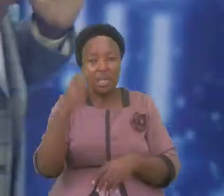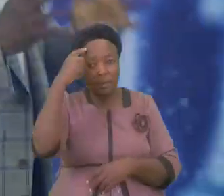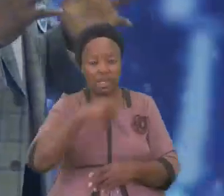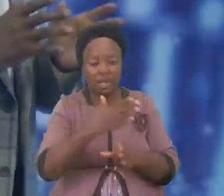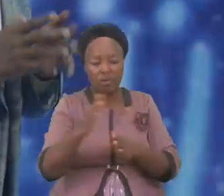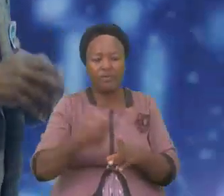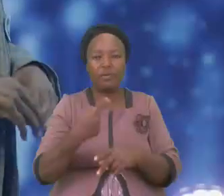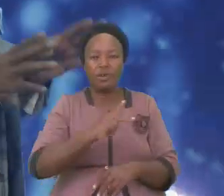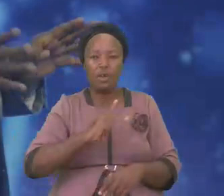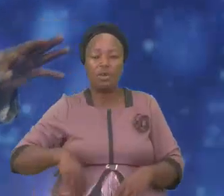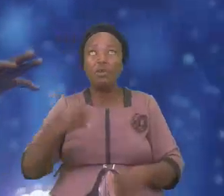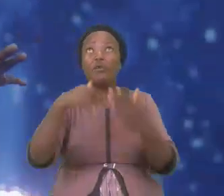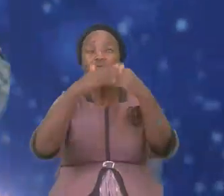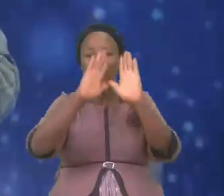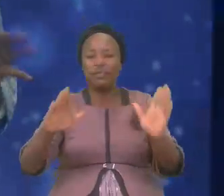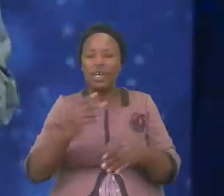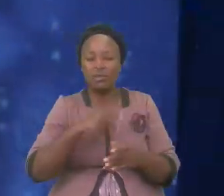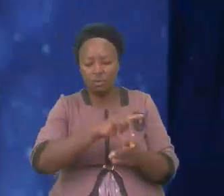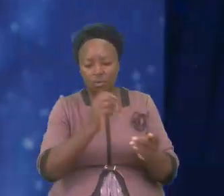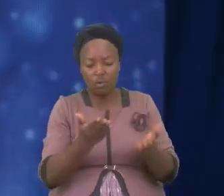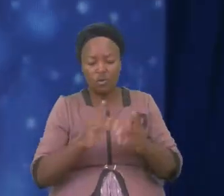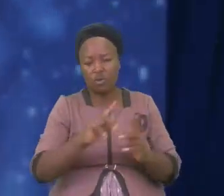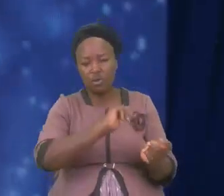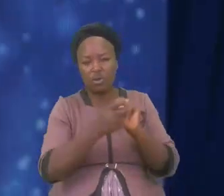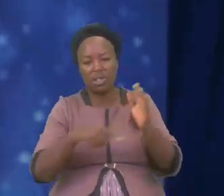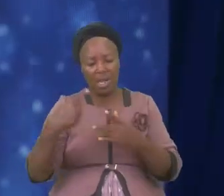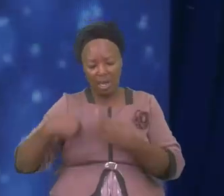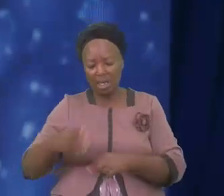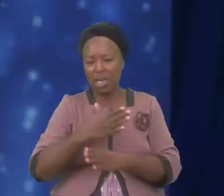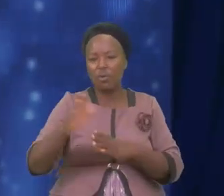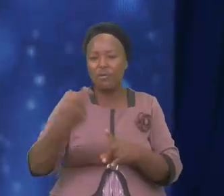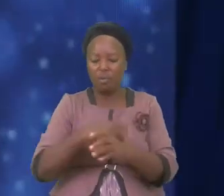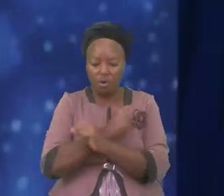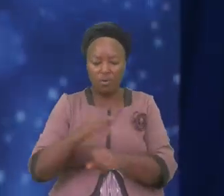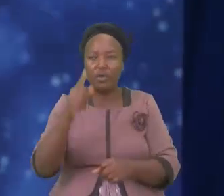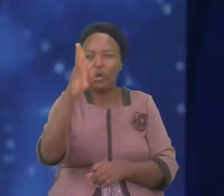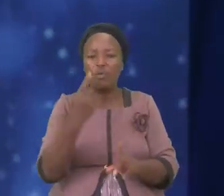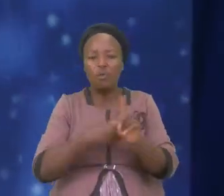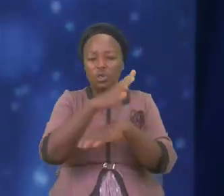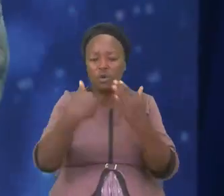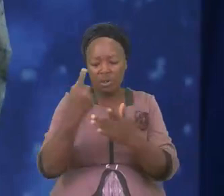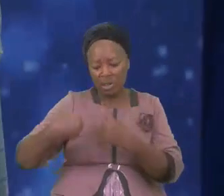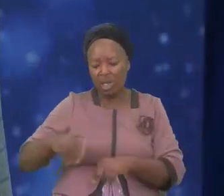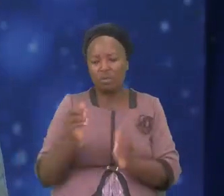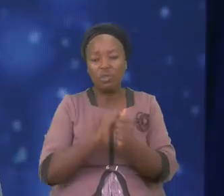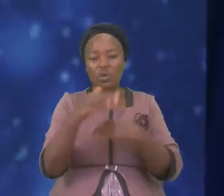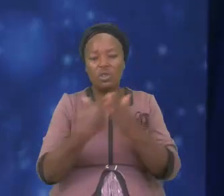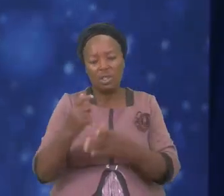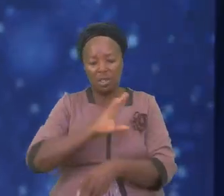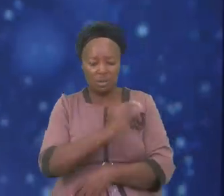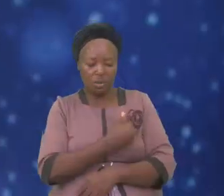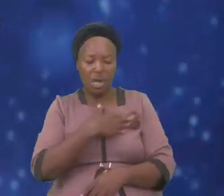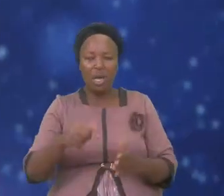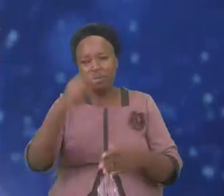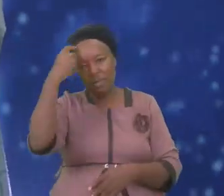from loving God with all their heart, all their soul, all their mind. He wanted to turn their character from